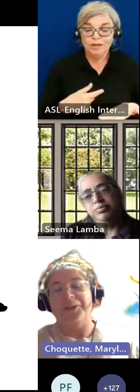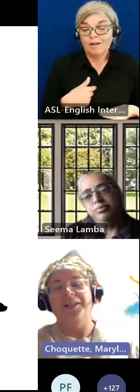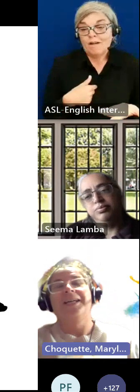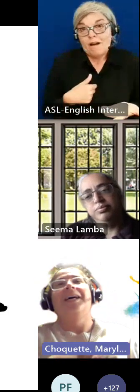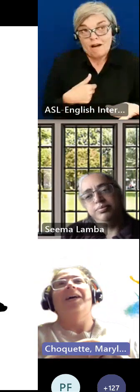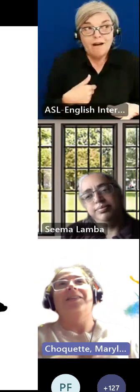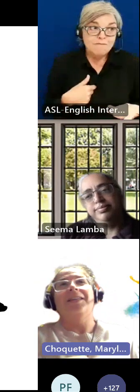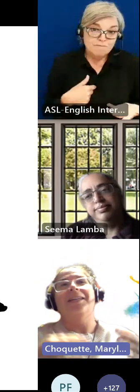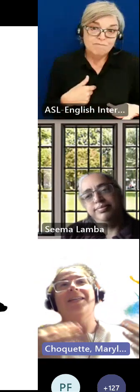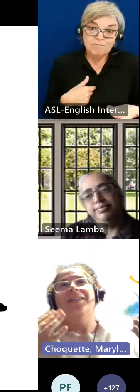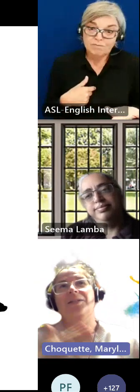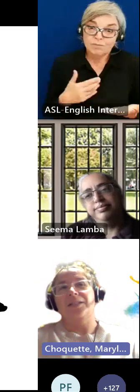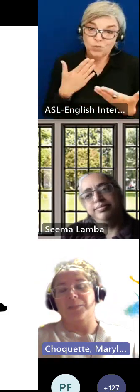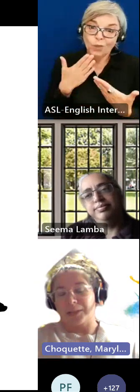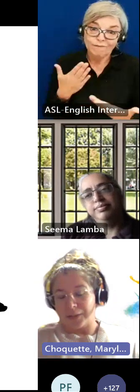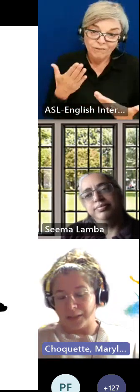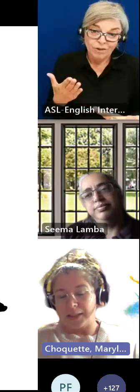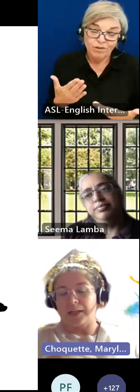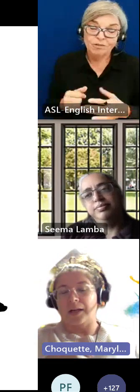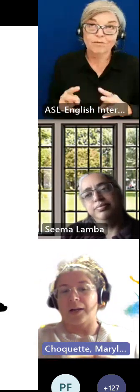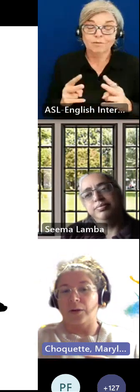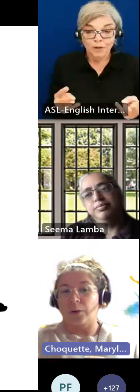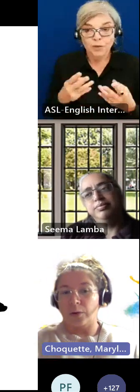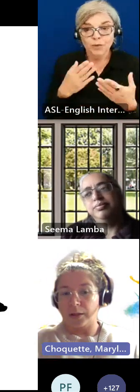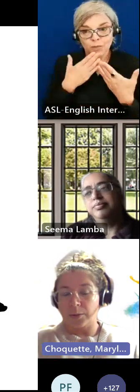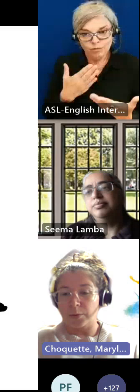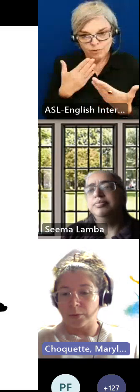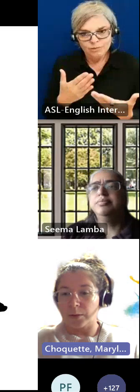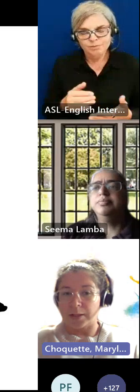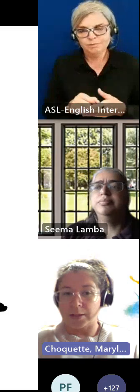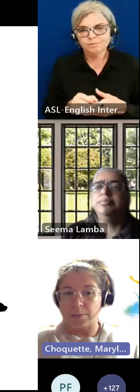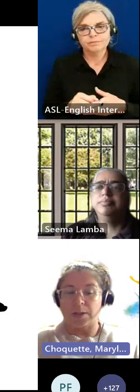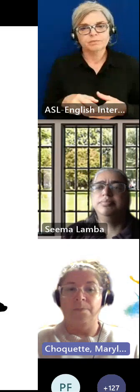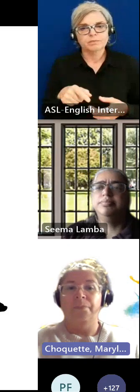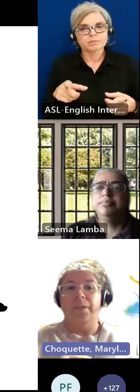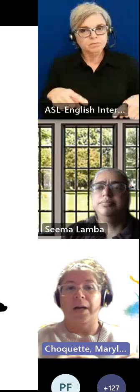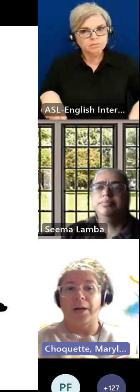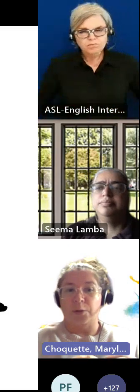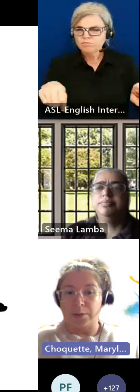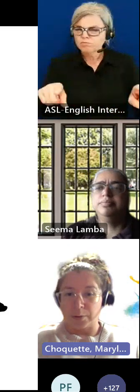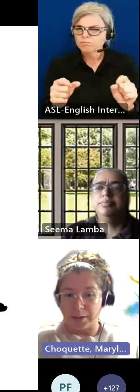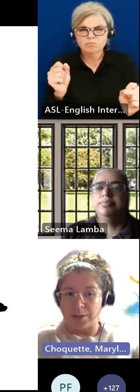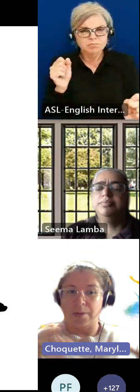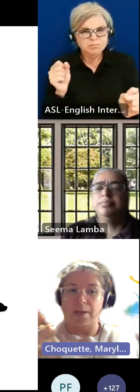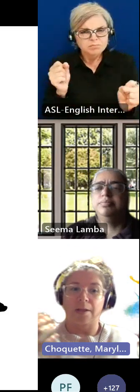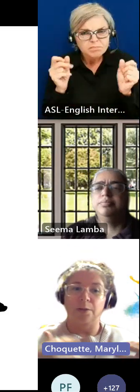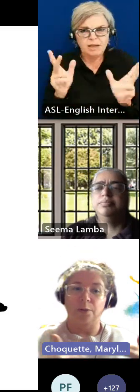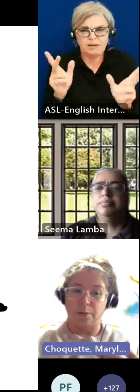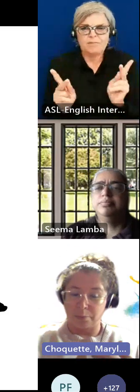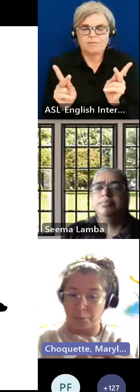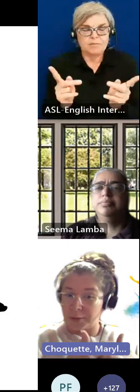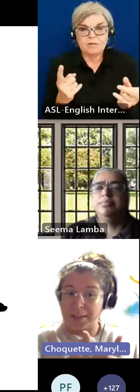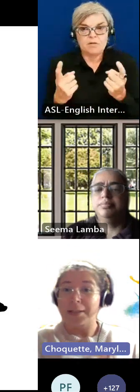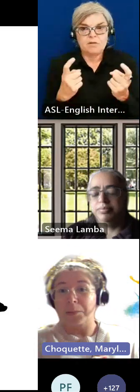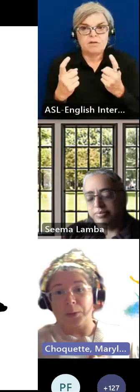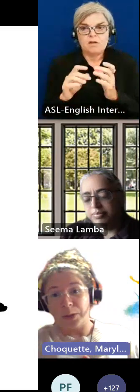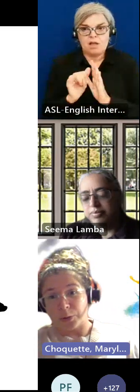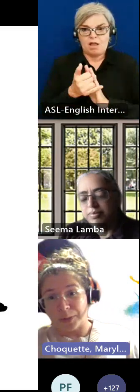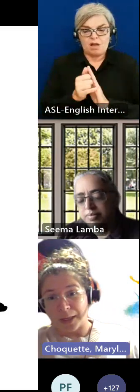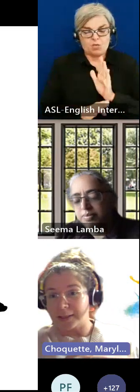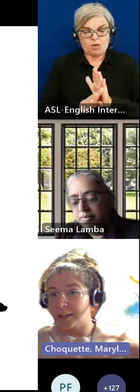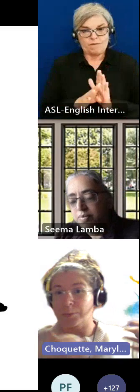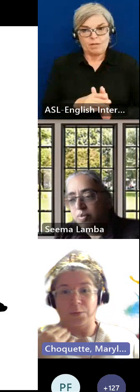very grateful and thinking there's a specific need. I have a whole lot of people who ask me, how do I do an EE plan? You're